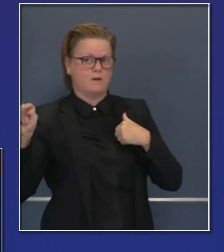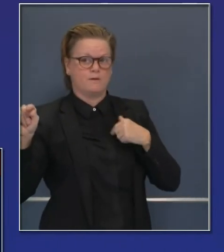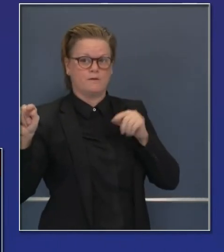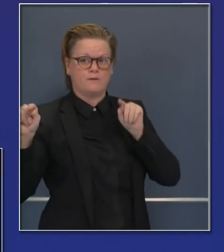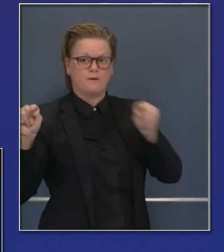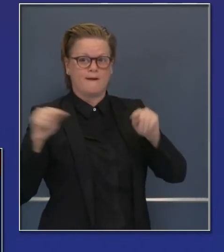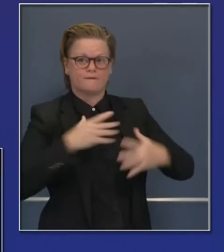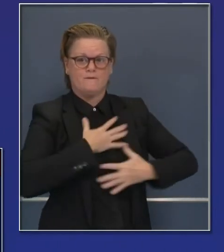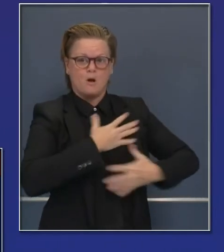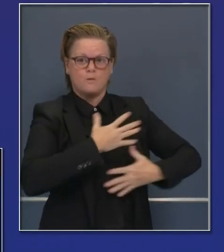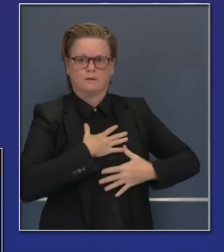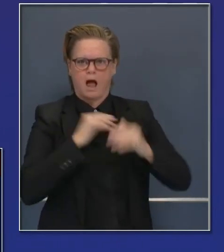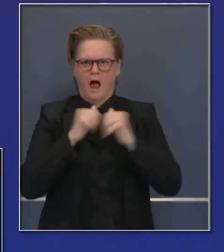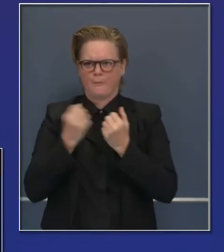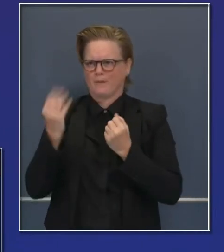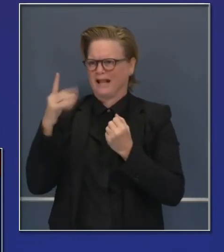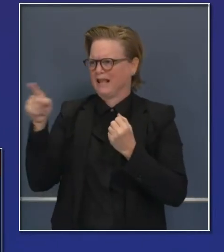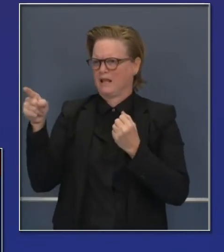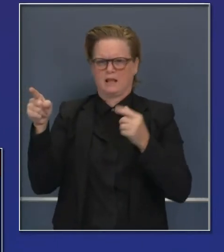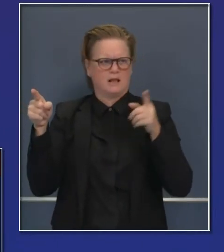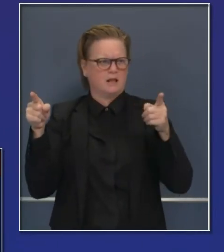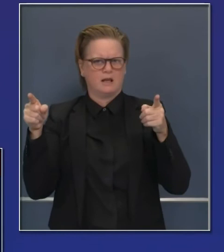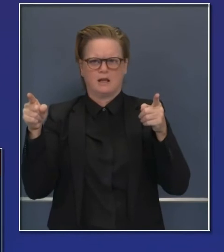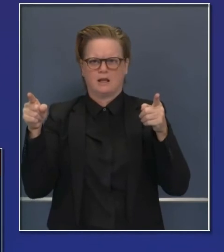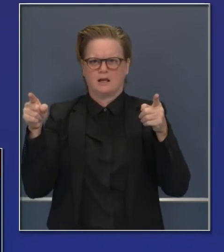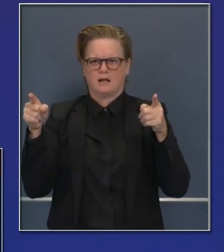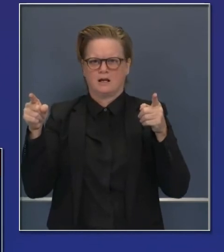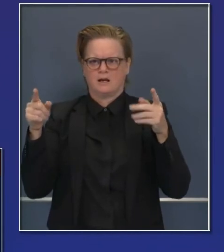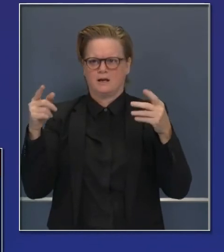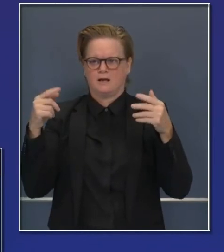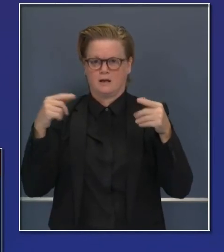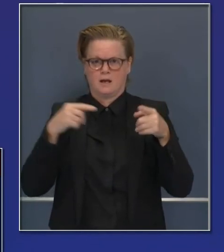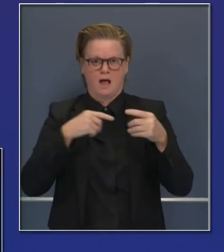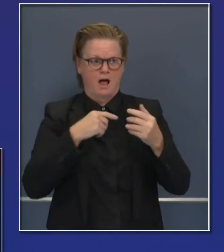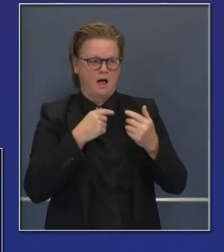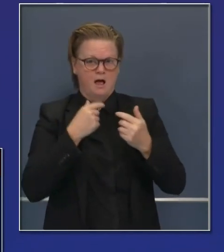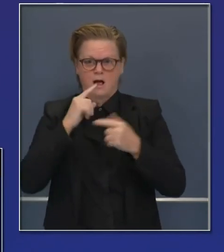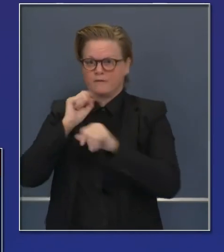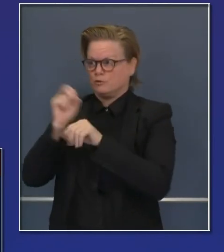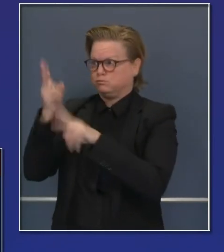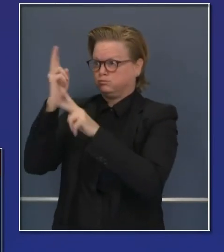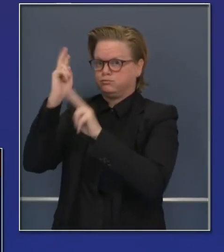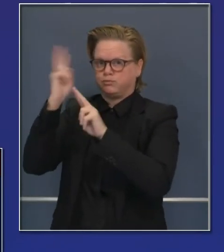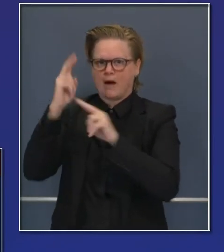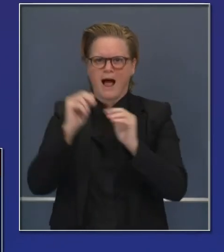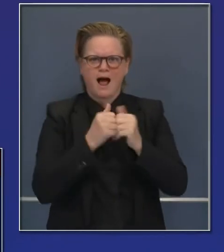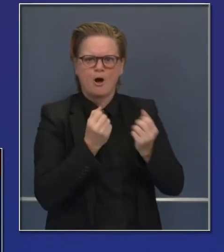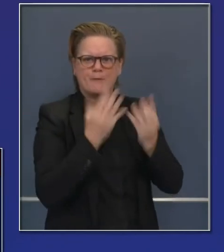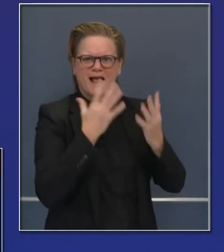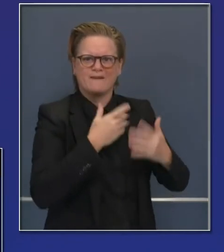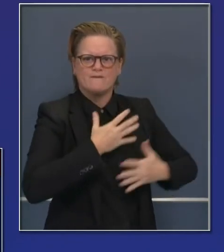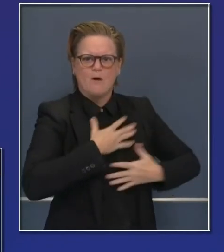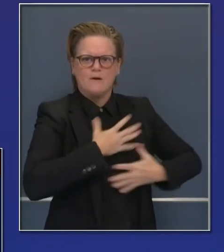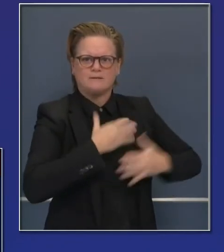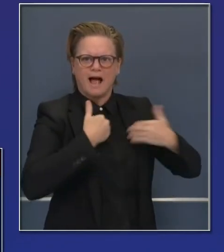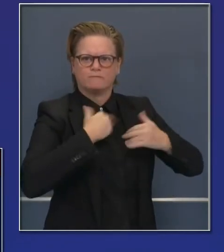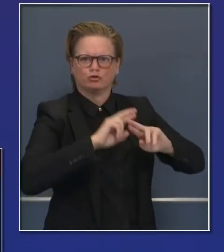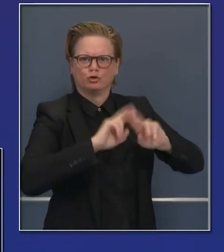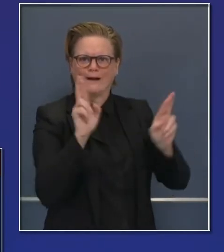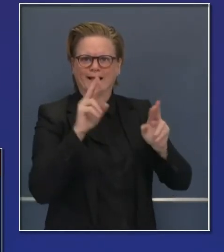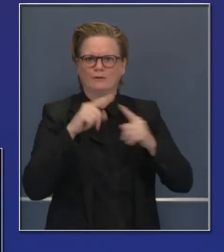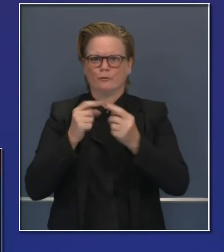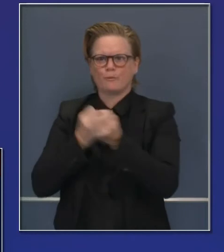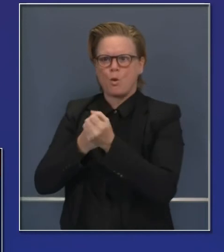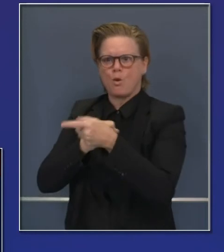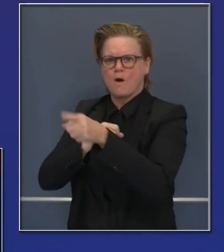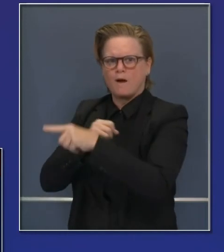professionals. Ventilators, we've been very, very active. You can see here on this slide, over 21,000 ventilators in the state